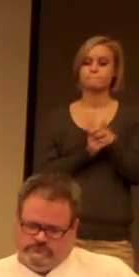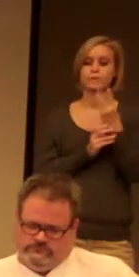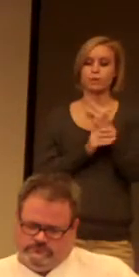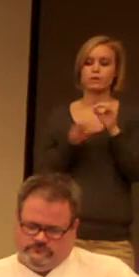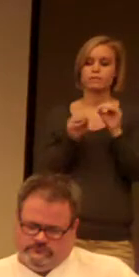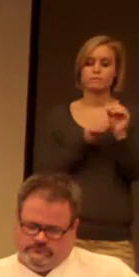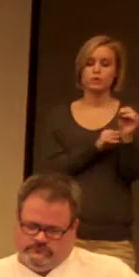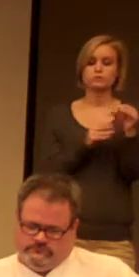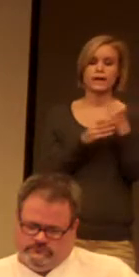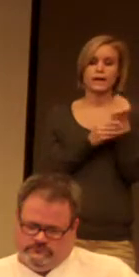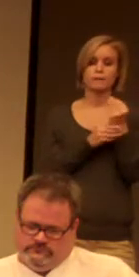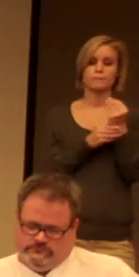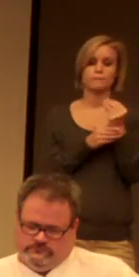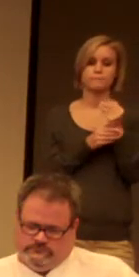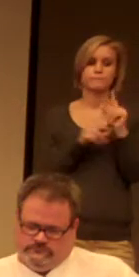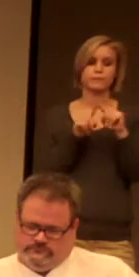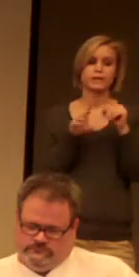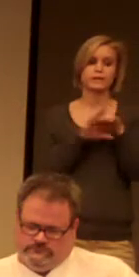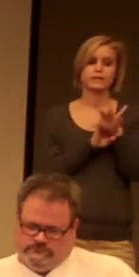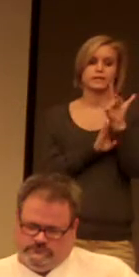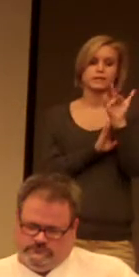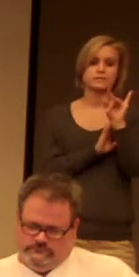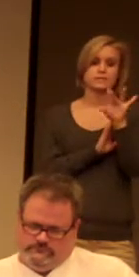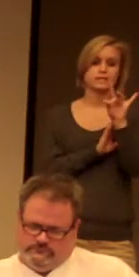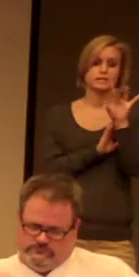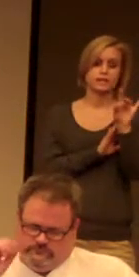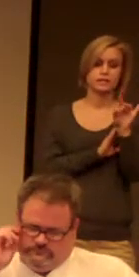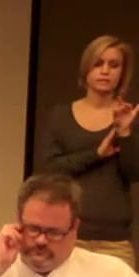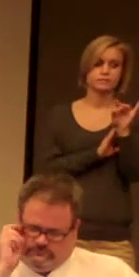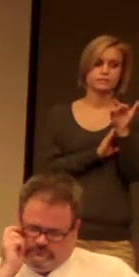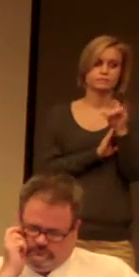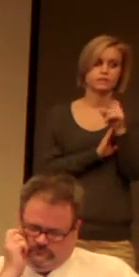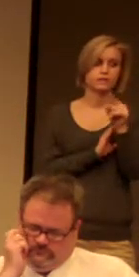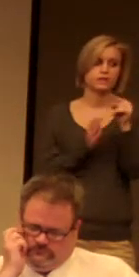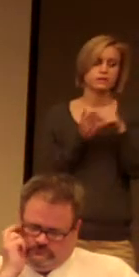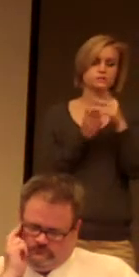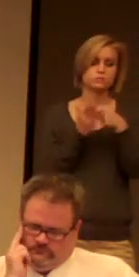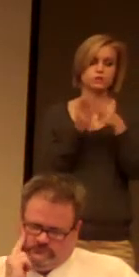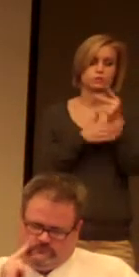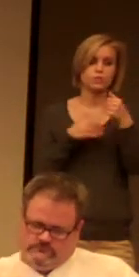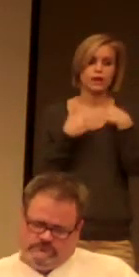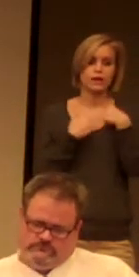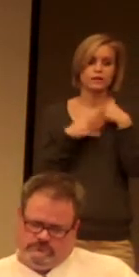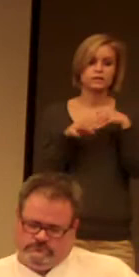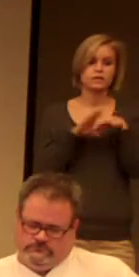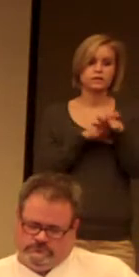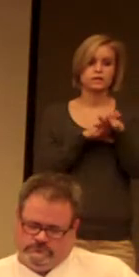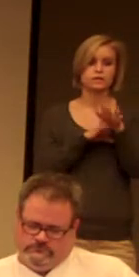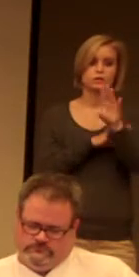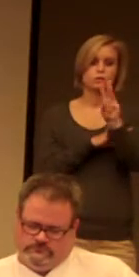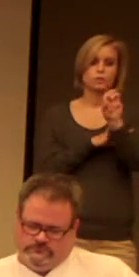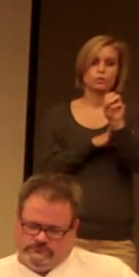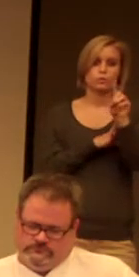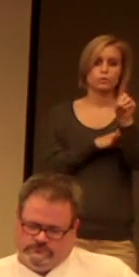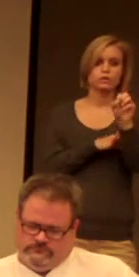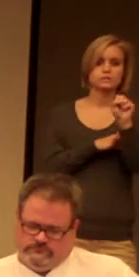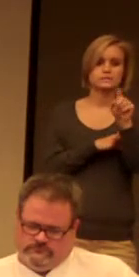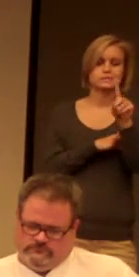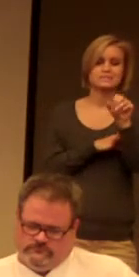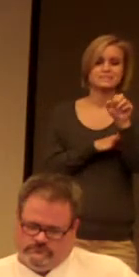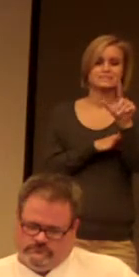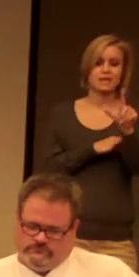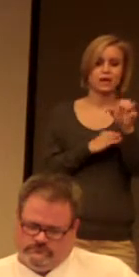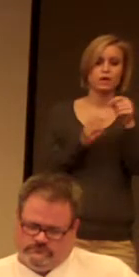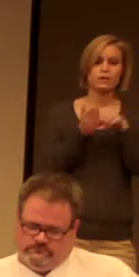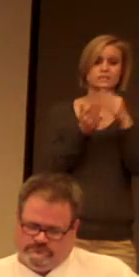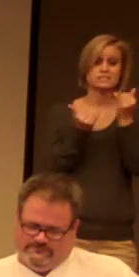We've moved out. But in 1888, this is what you have in Woodsdale. This is now